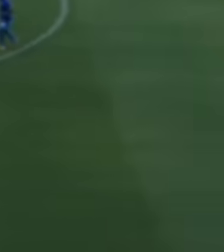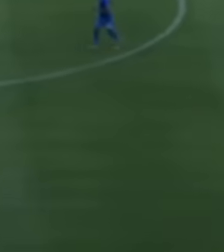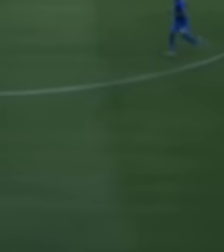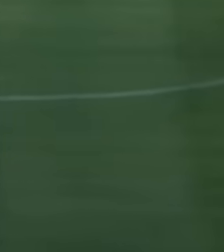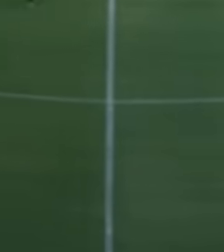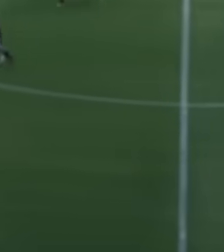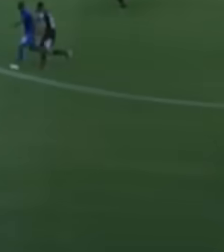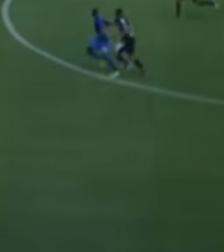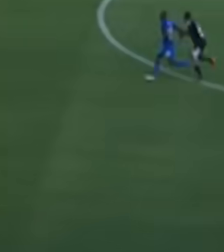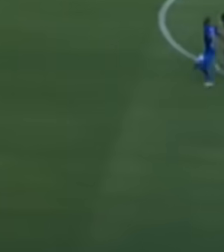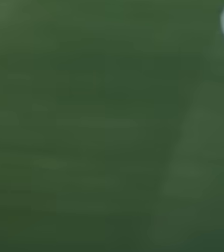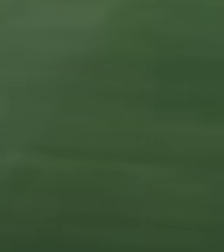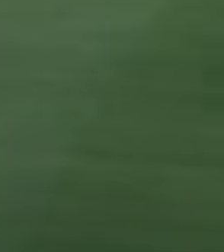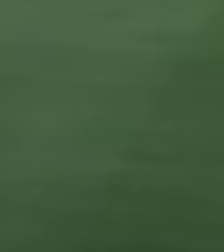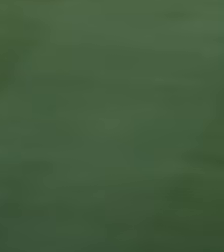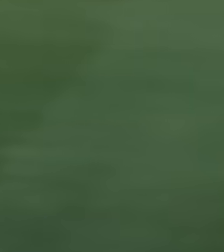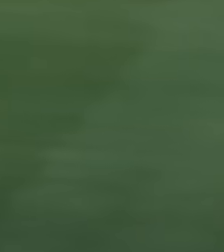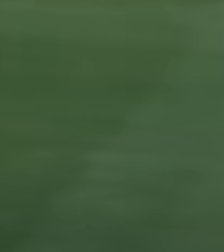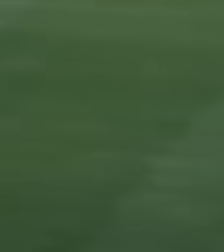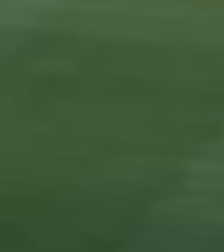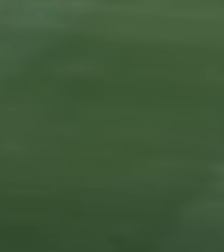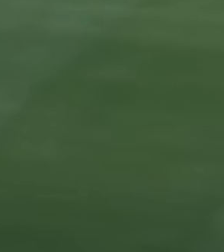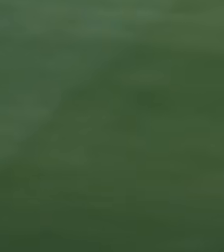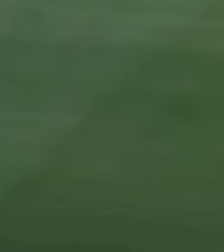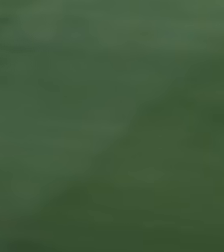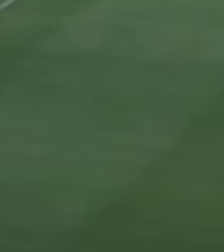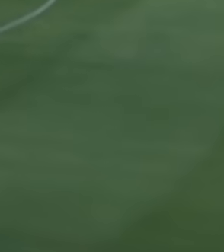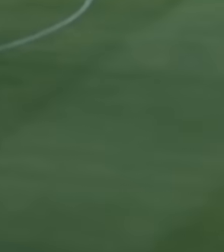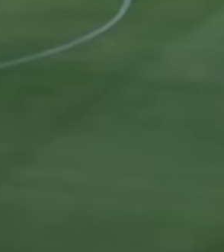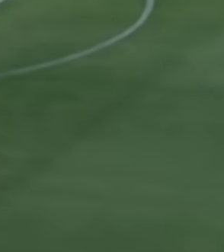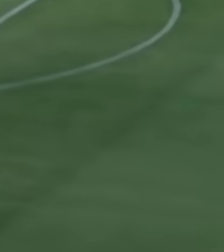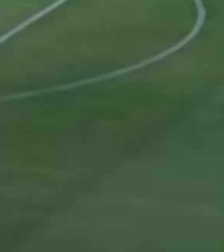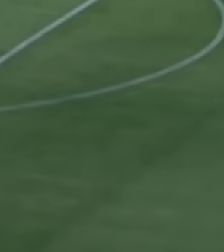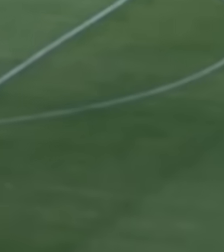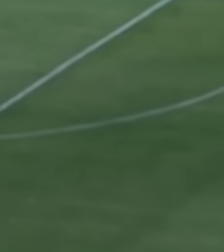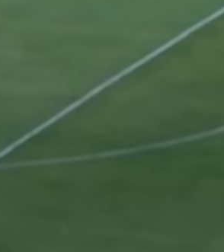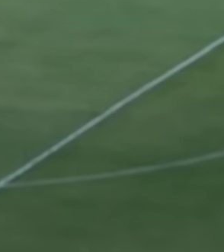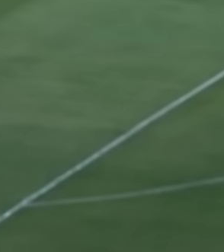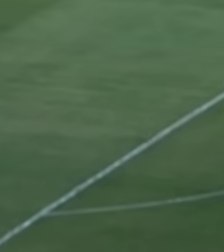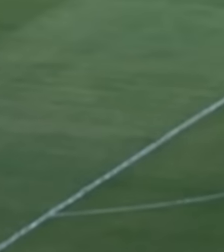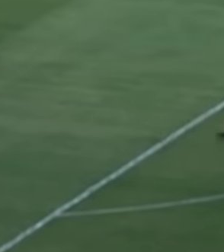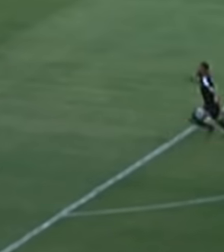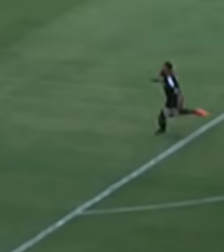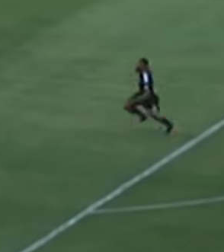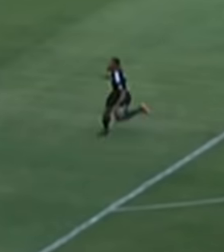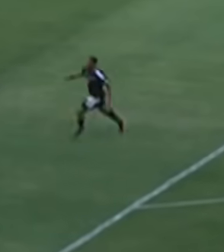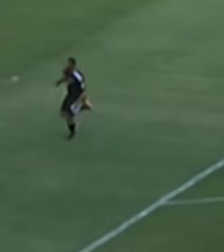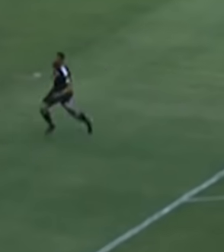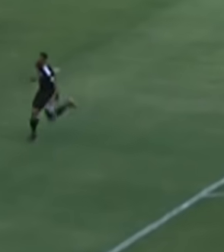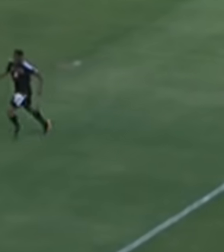And he's playing with such composure. This could be a really good ball. Now, Morebi! 1-0!